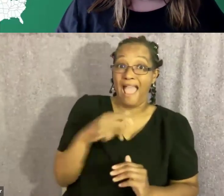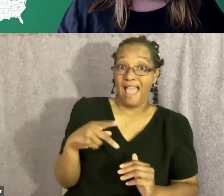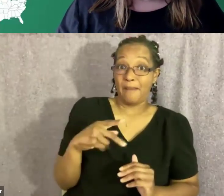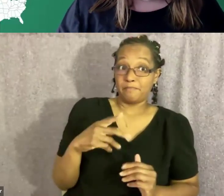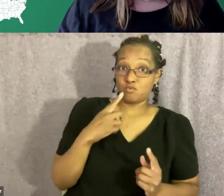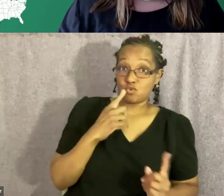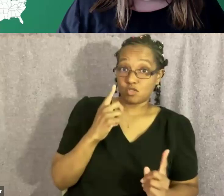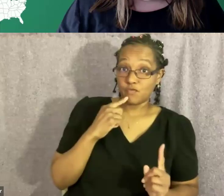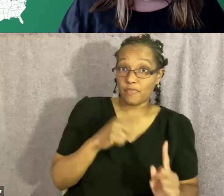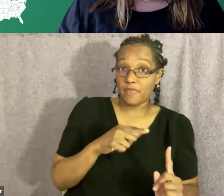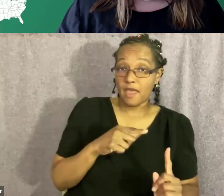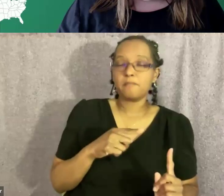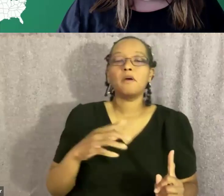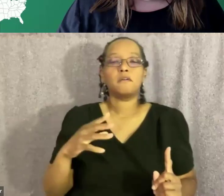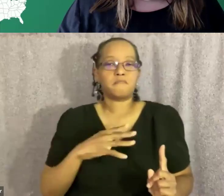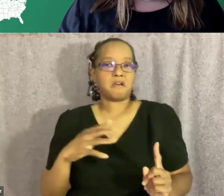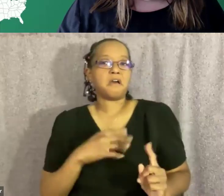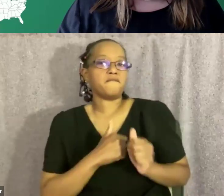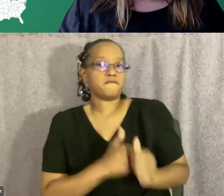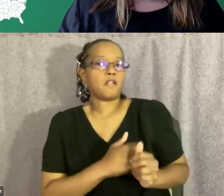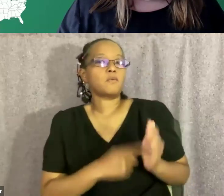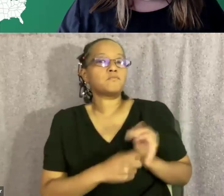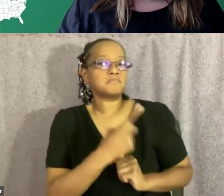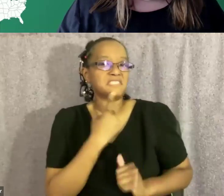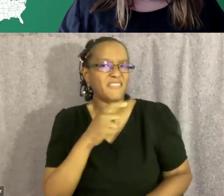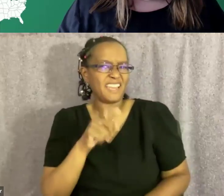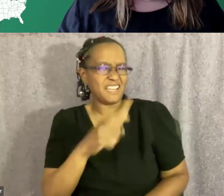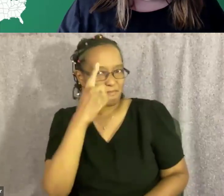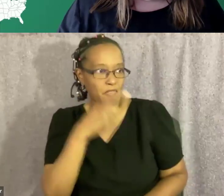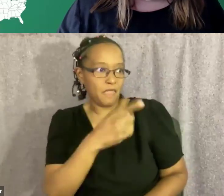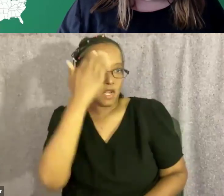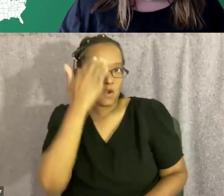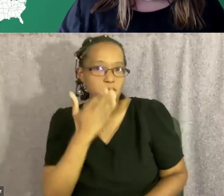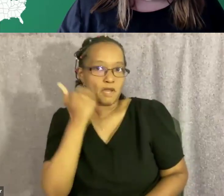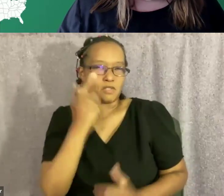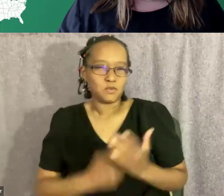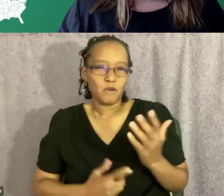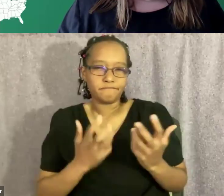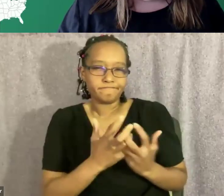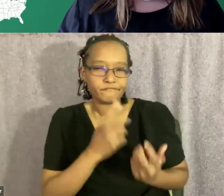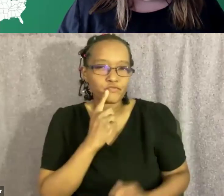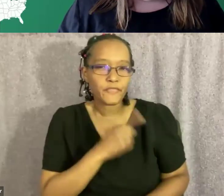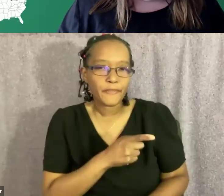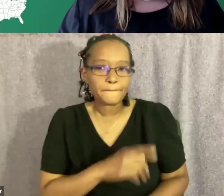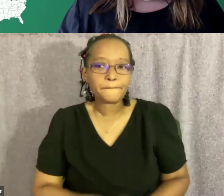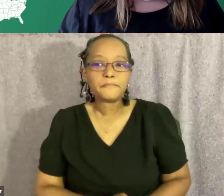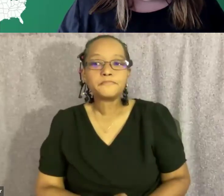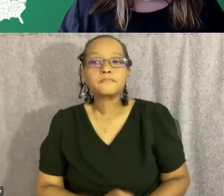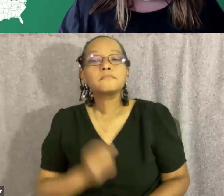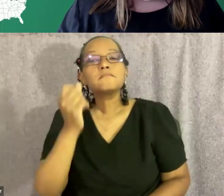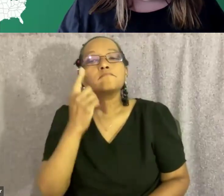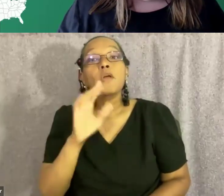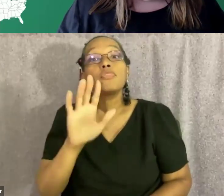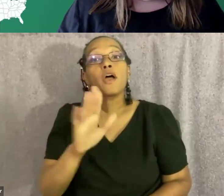they are saying that they need, because they know best. You can always put into their